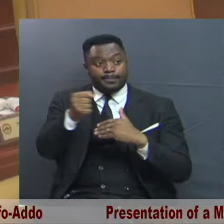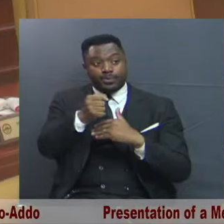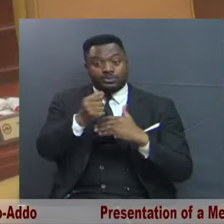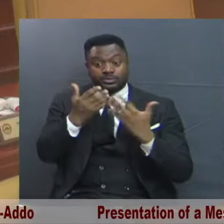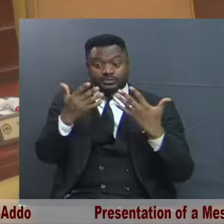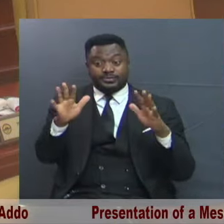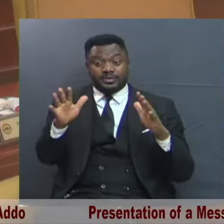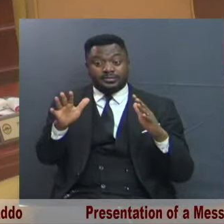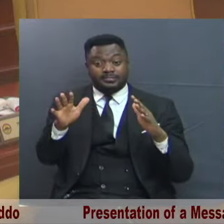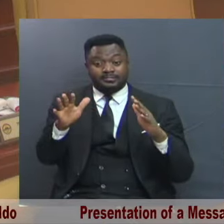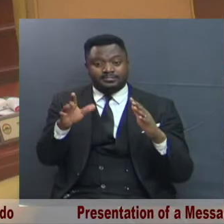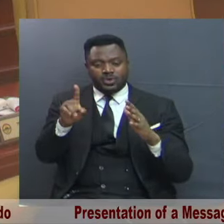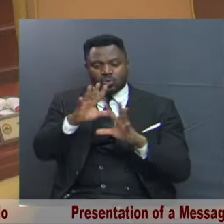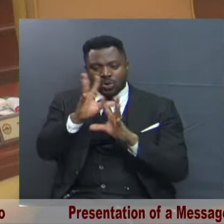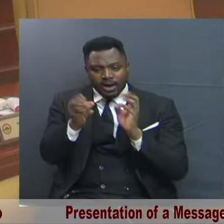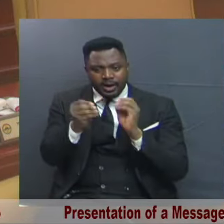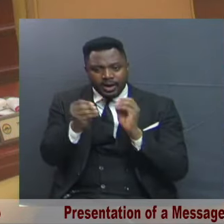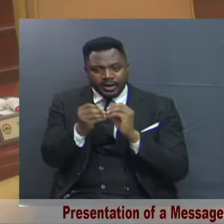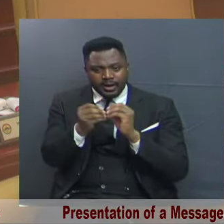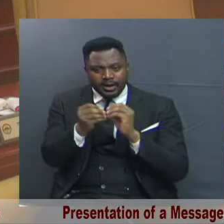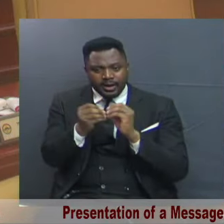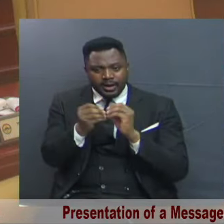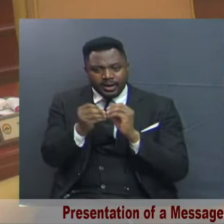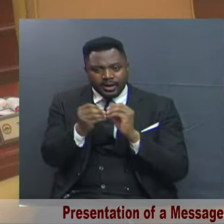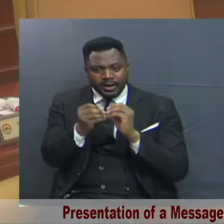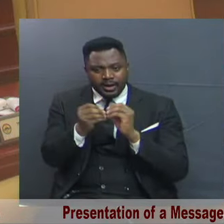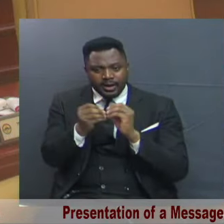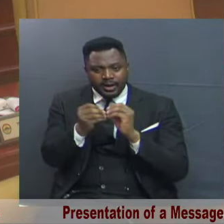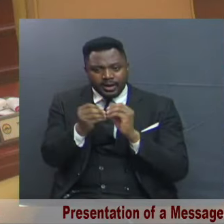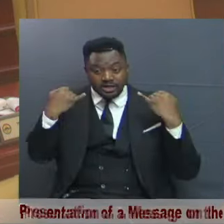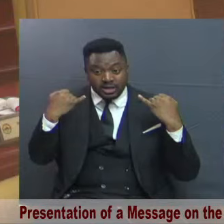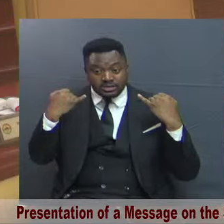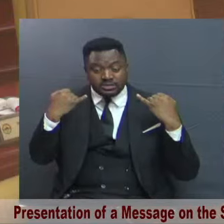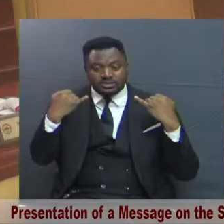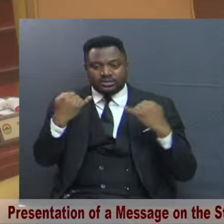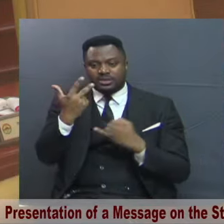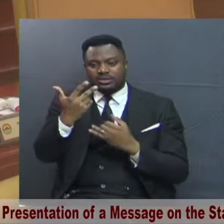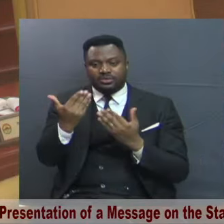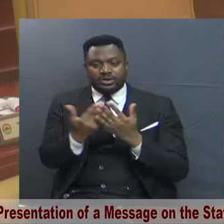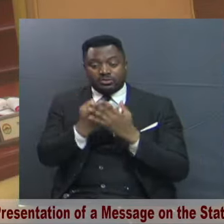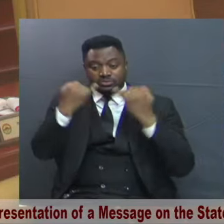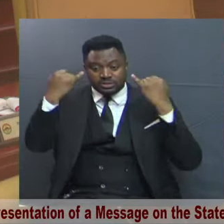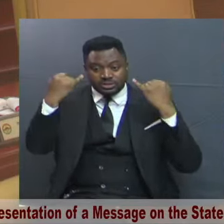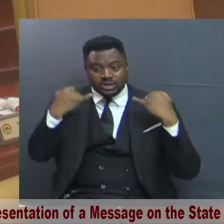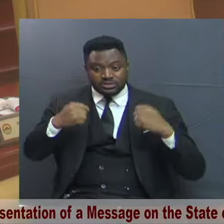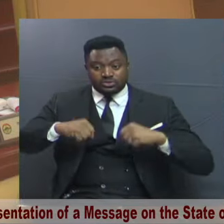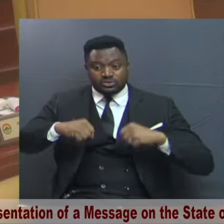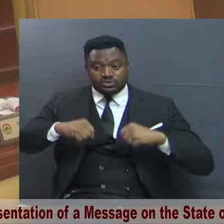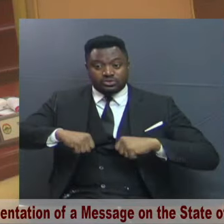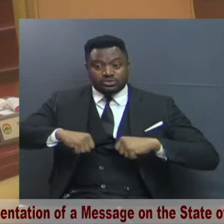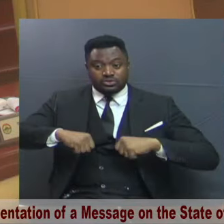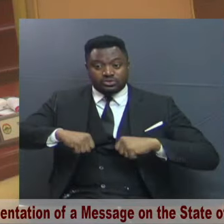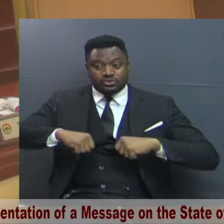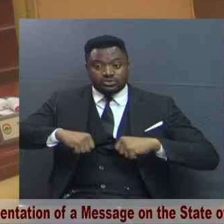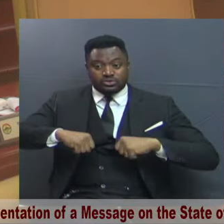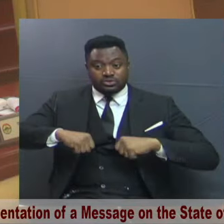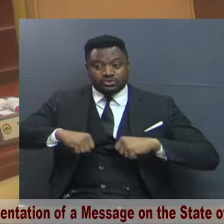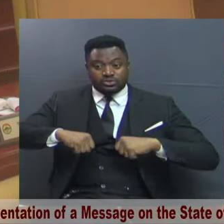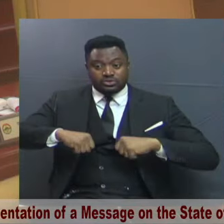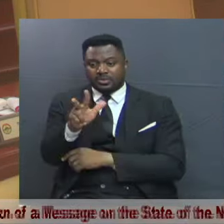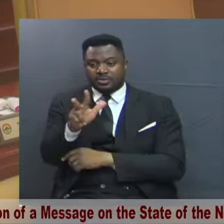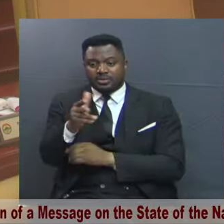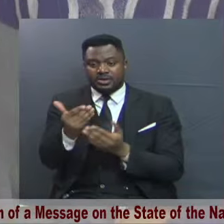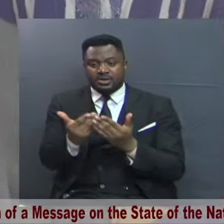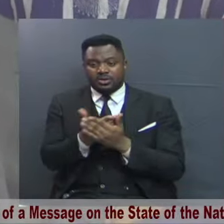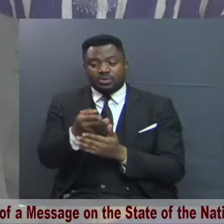appointed they comprised the new chief justice two new justices of the Supreme Court 23 new high